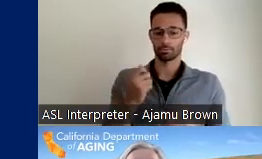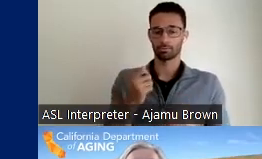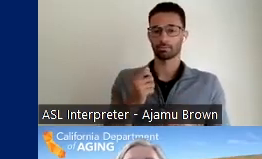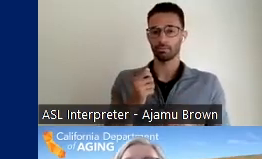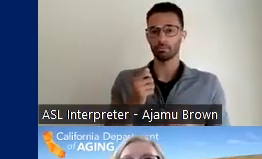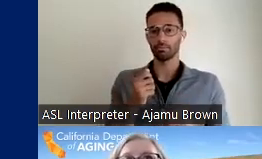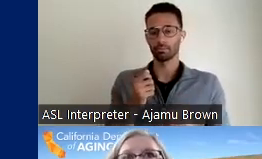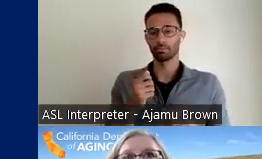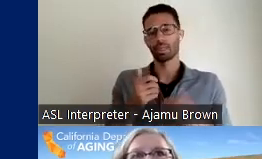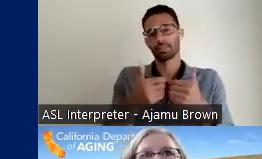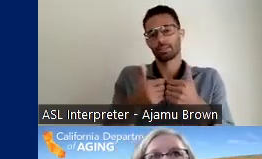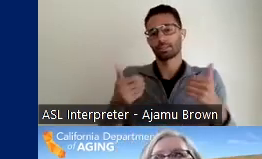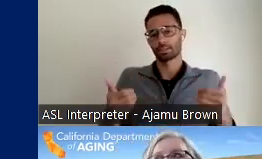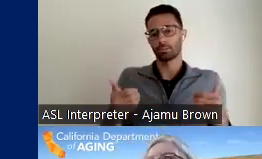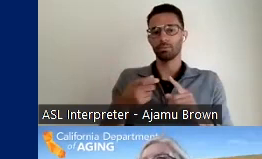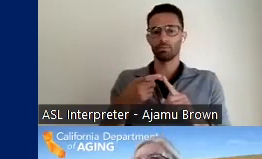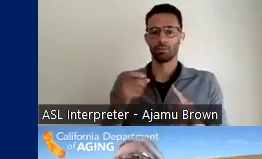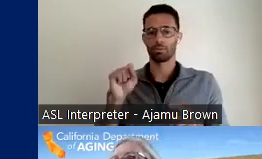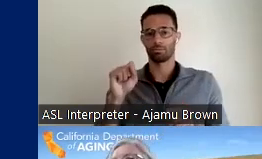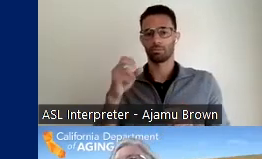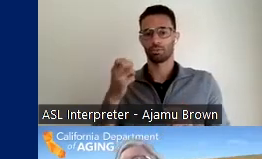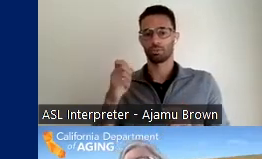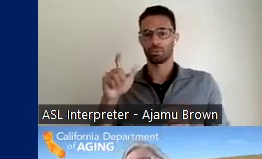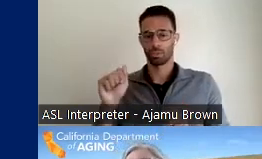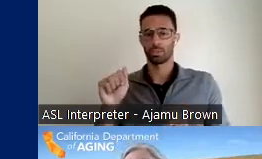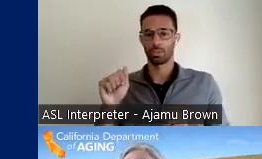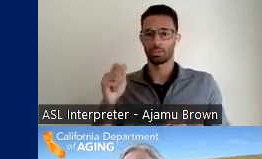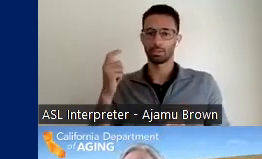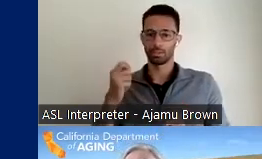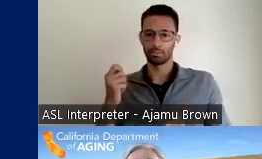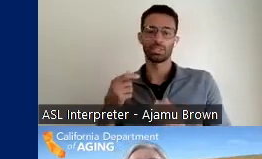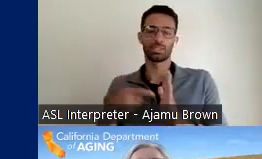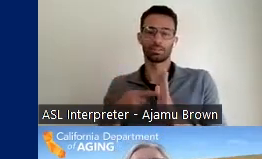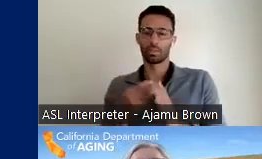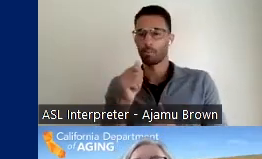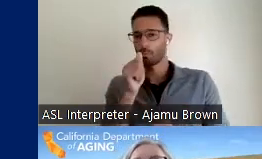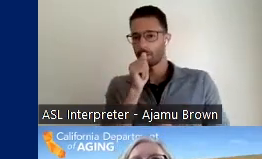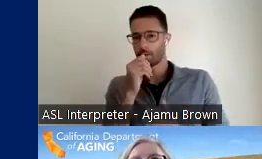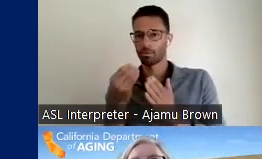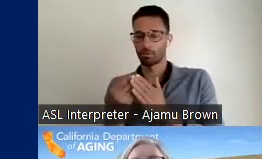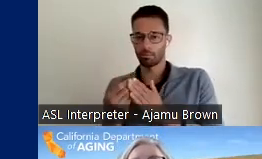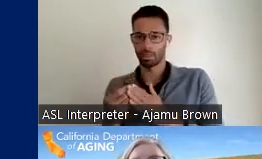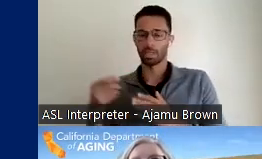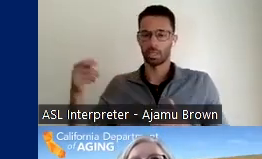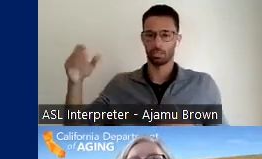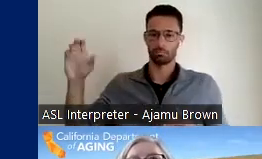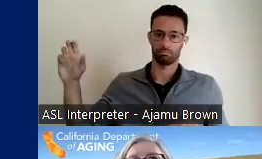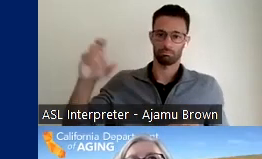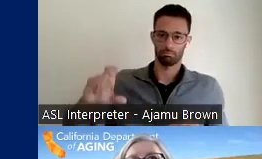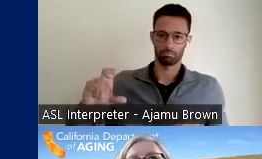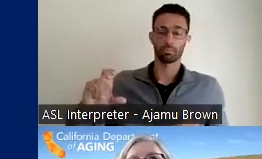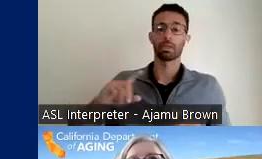subsidies obviously being funded by the private donations and some of the other programs that were talked about earlier.